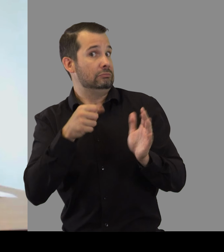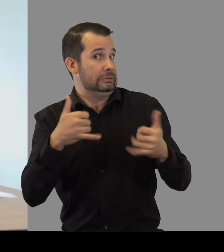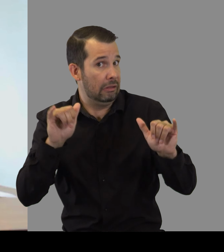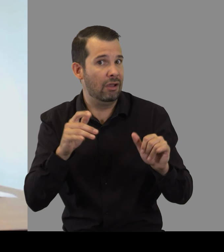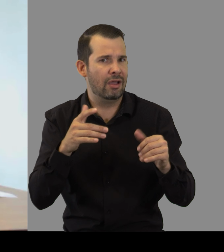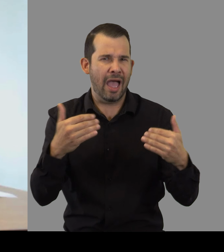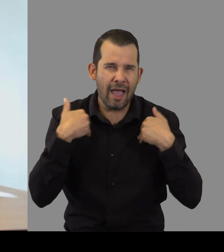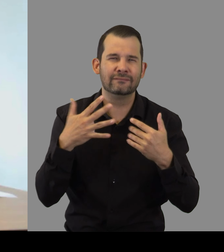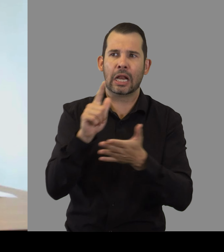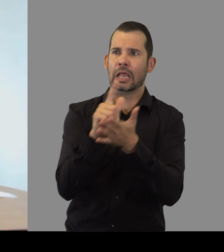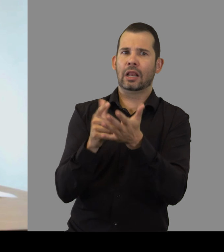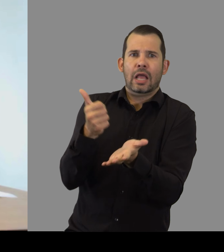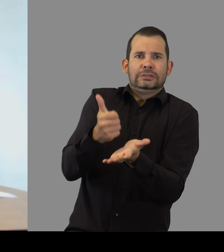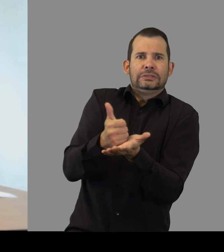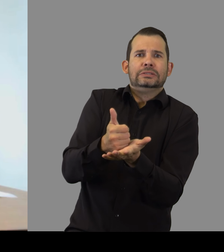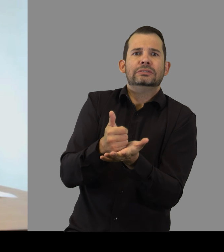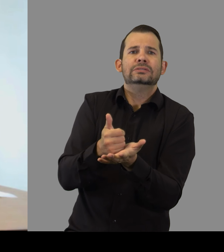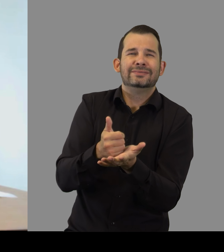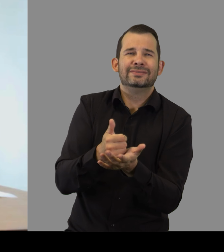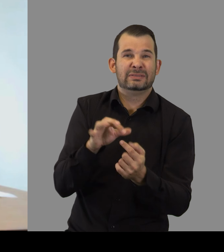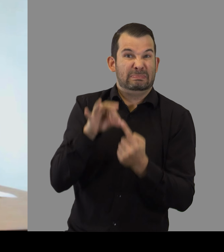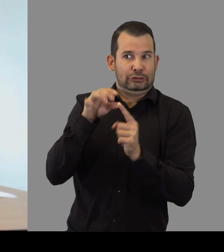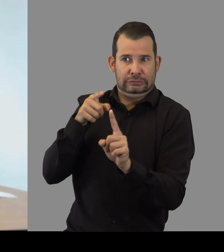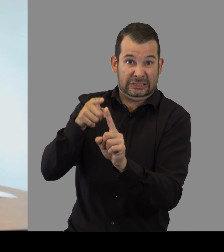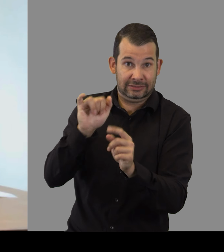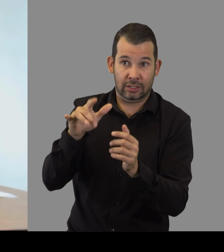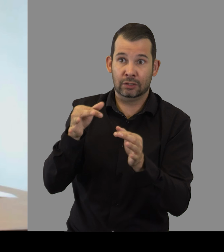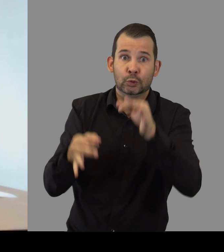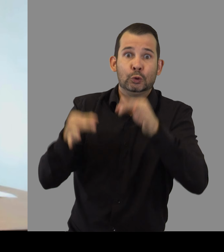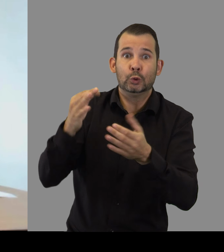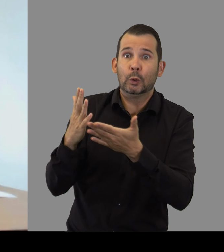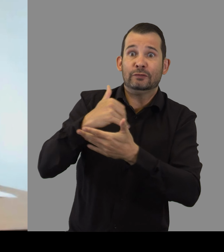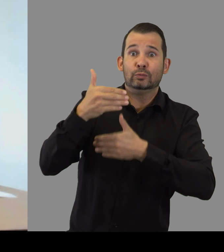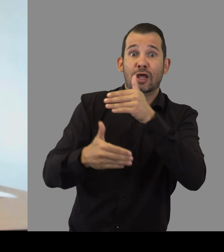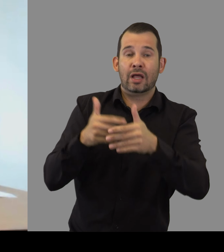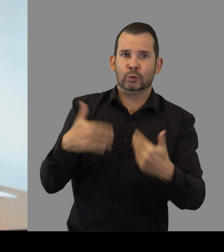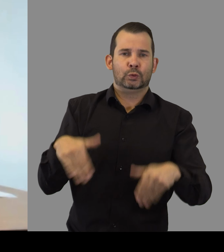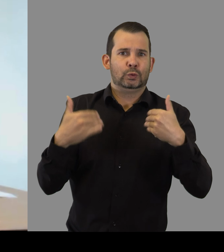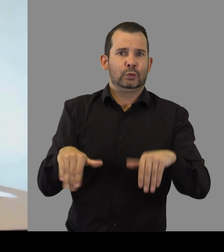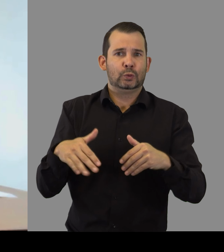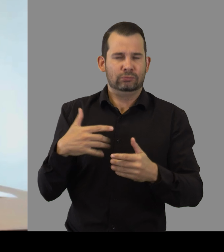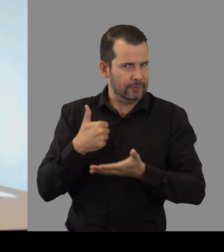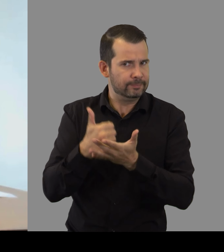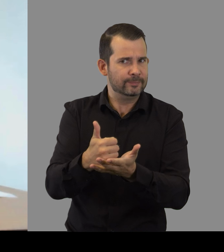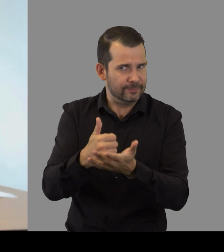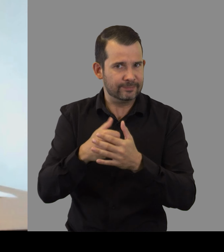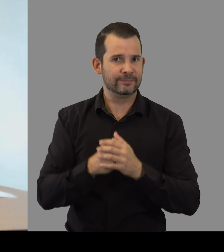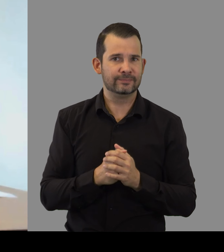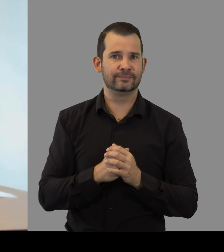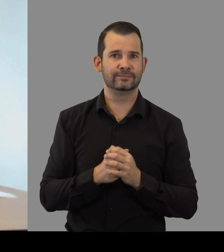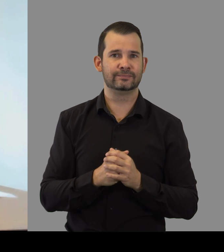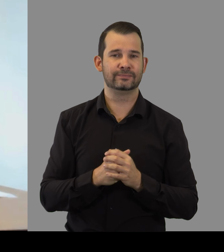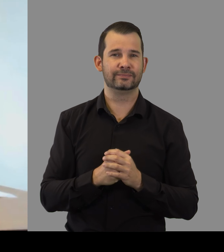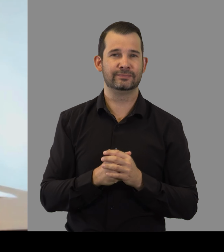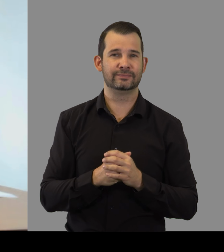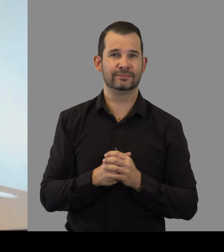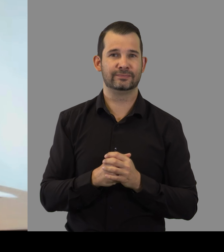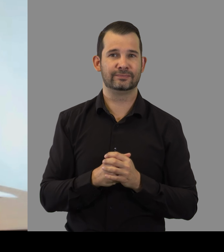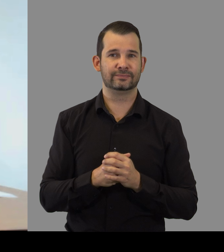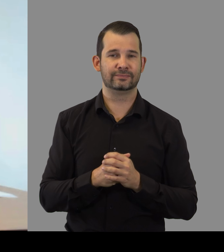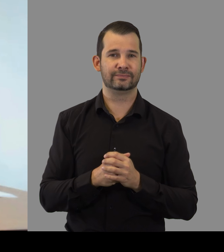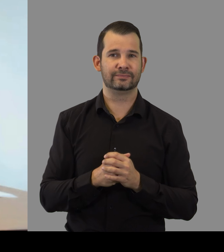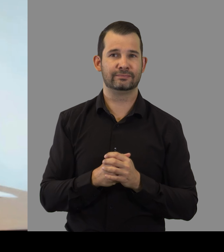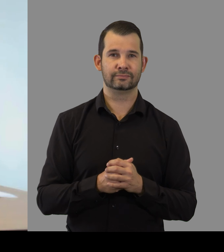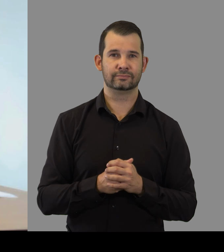technical, and it is often helpful, if not required, to have legal assistance, especially when it comes to the